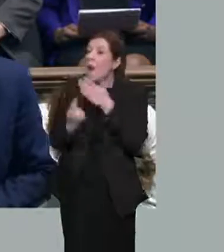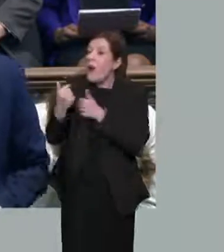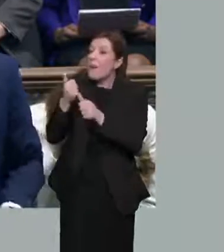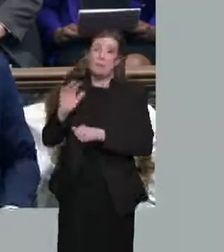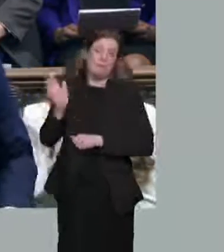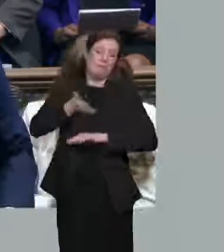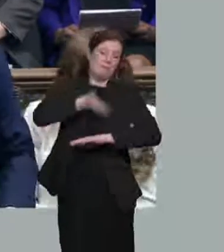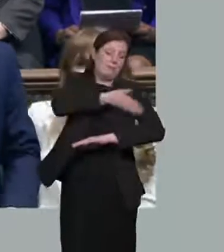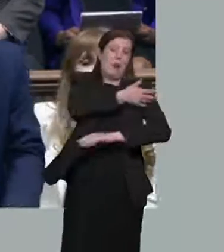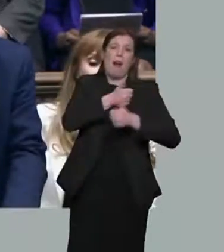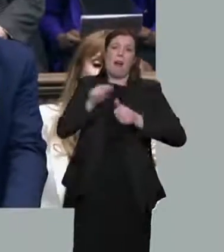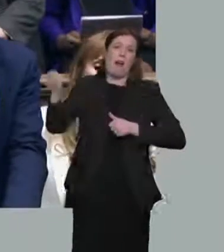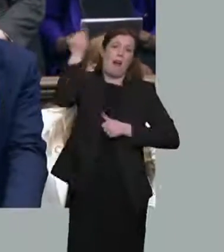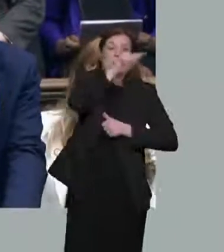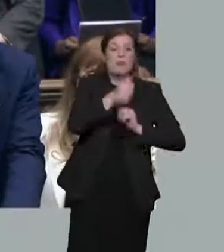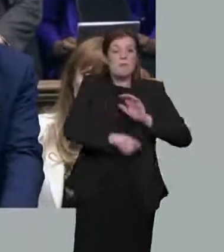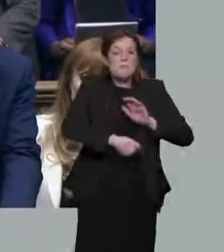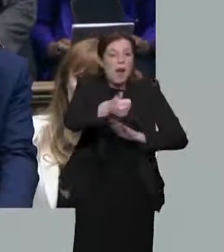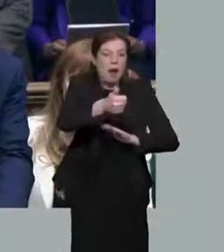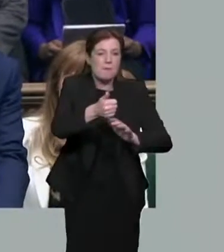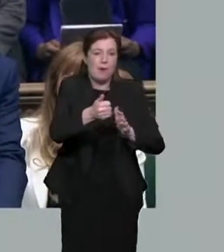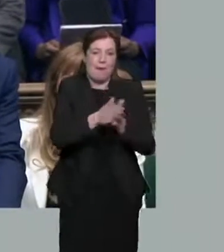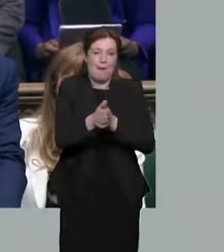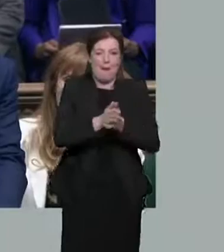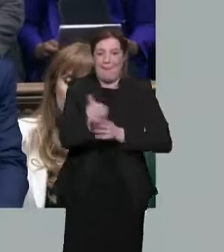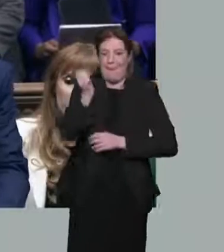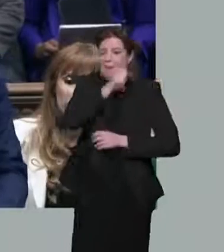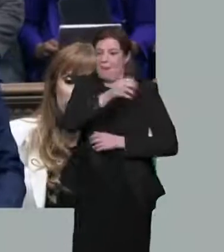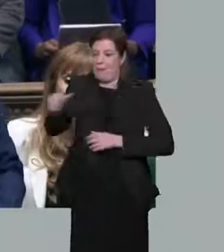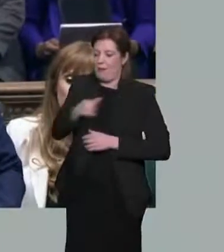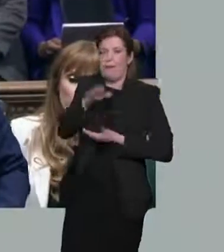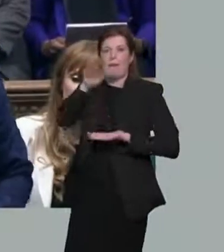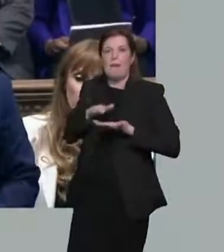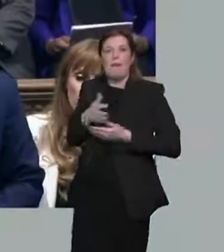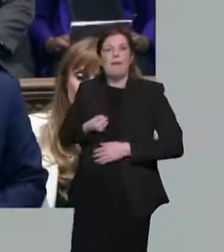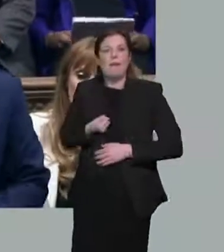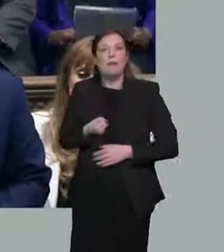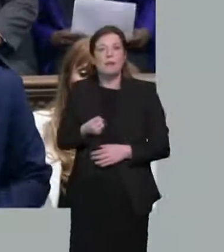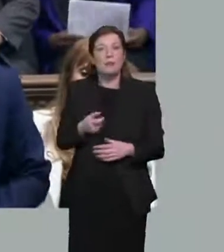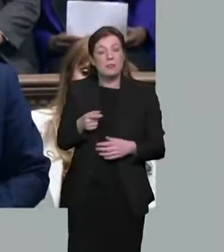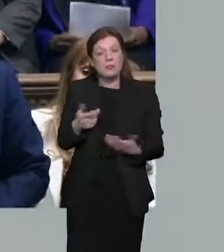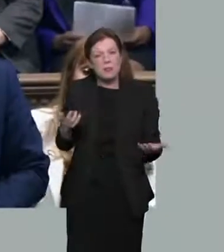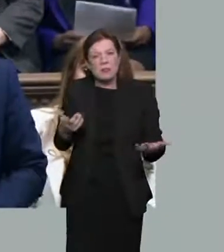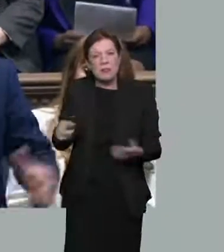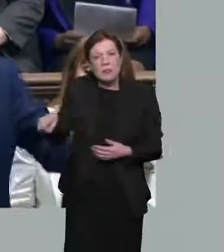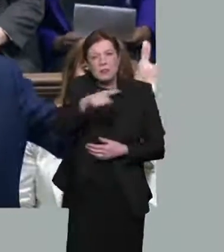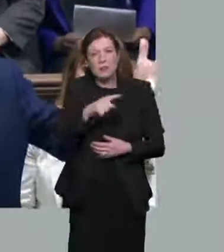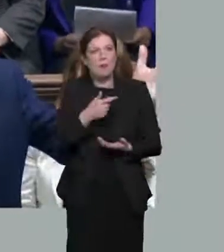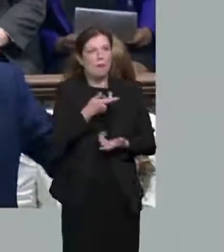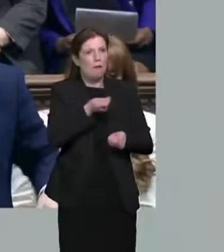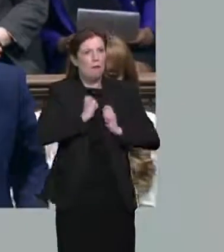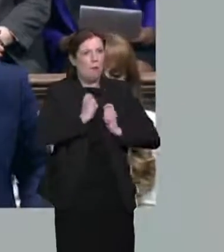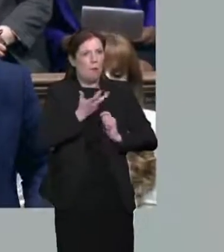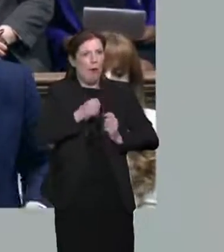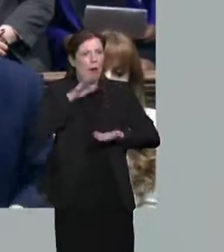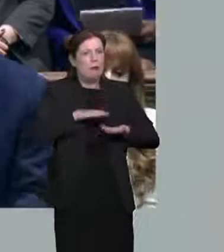rehire cases. Profitable companies threatening to fire workers unless they accept a pay cut. The Prime Minister